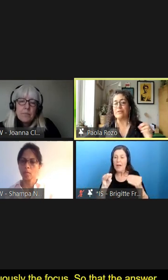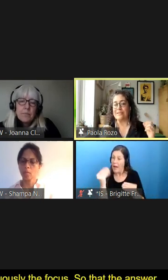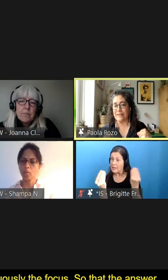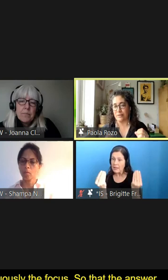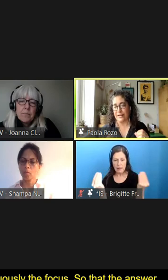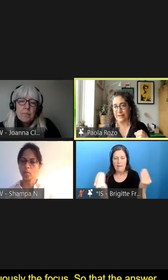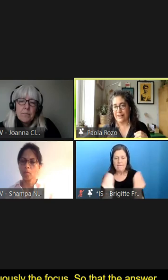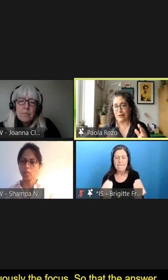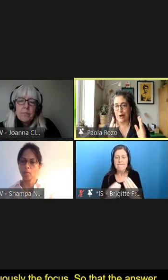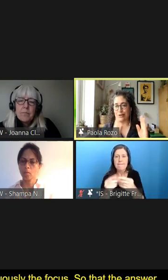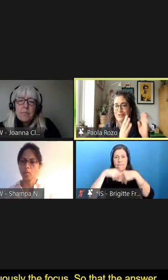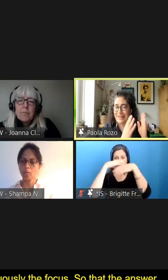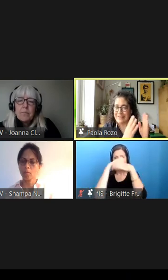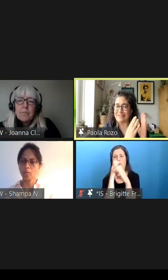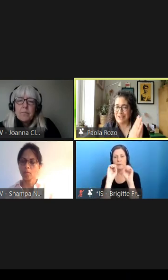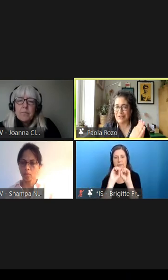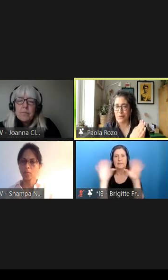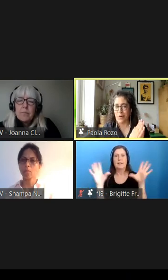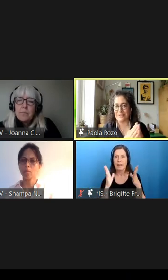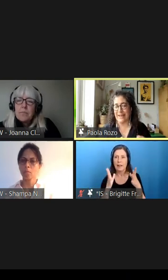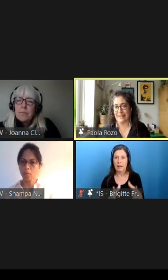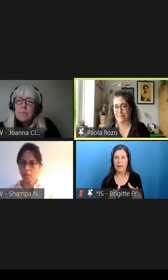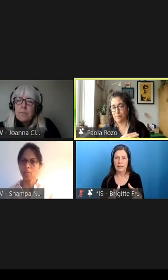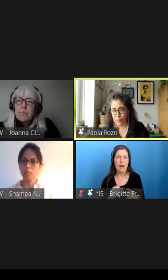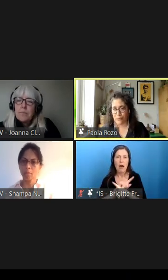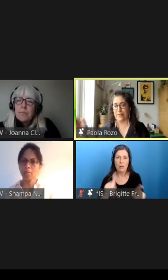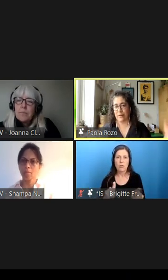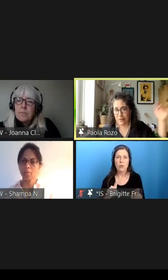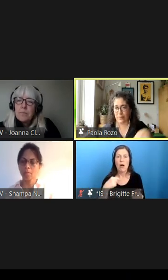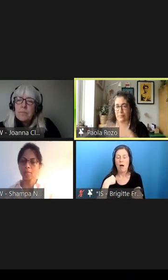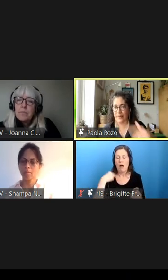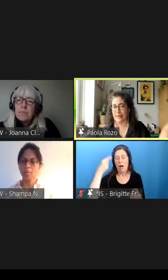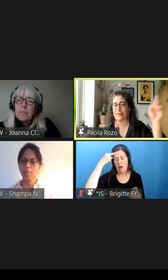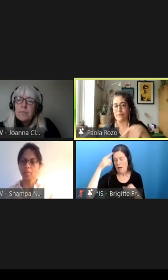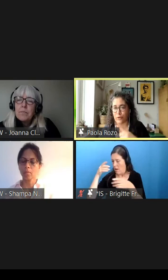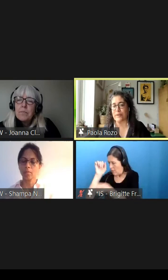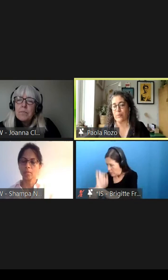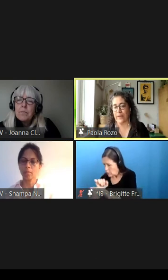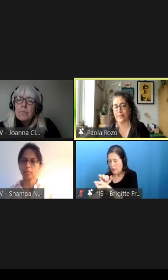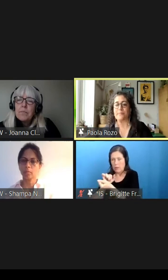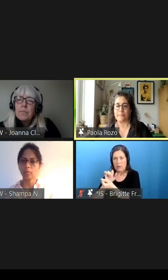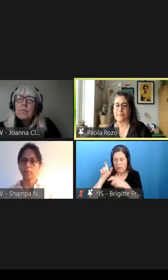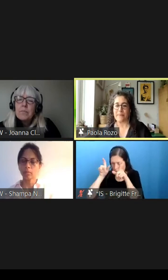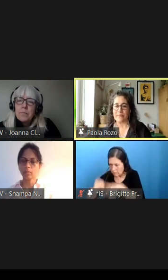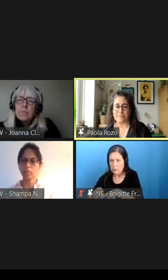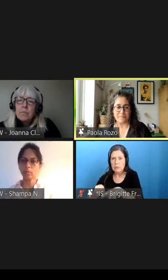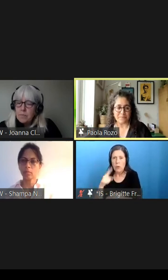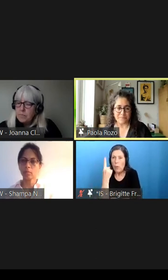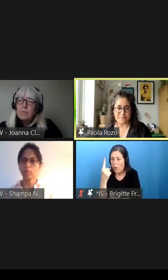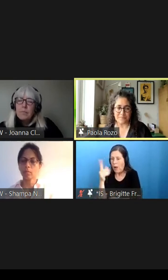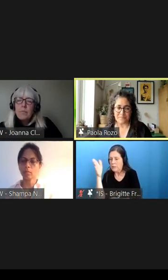but continuously, not getting stuck in one side, but moving, make it in a fluid way.